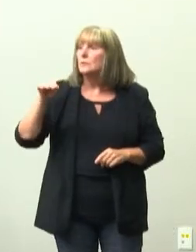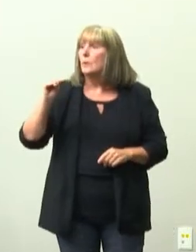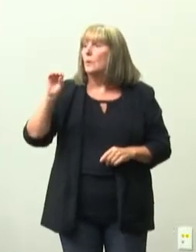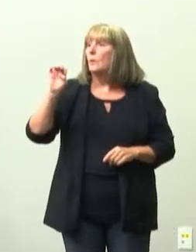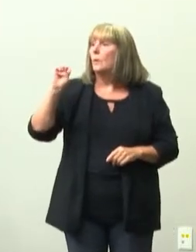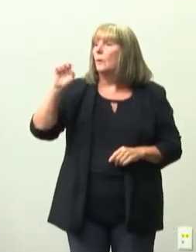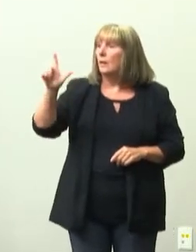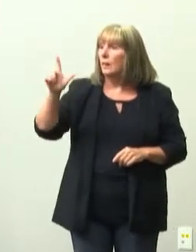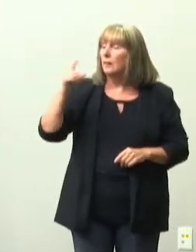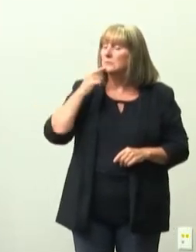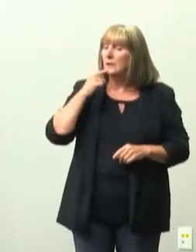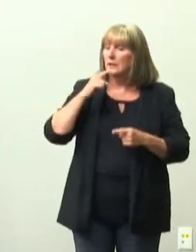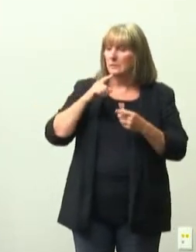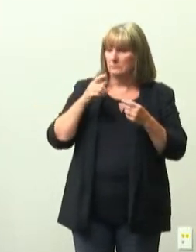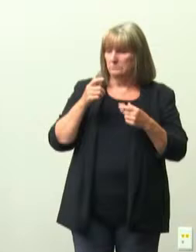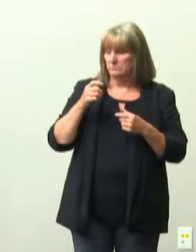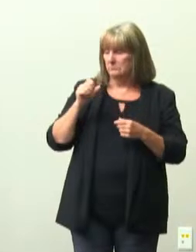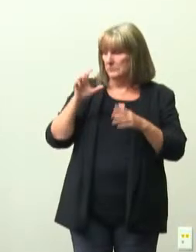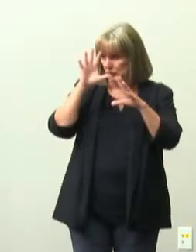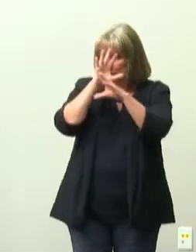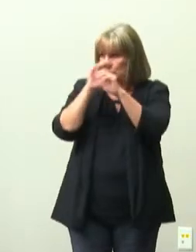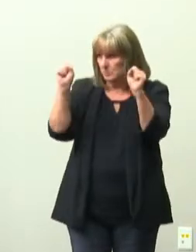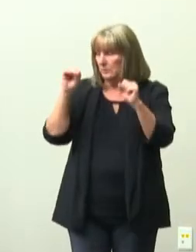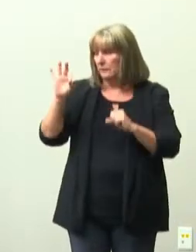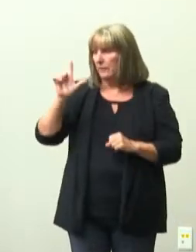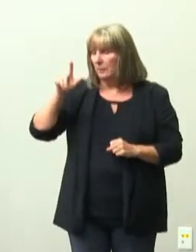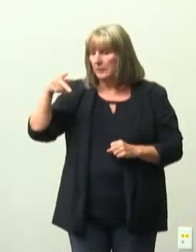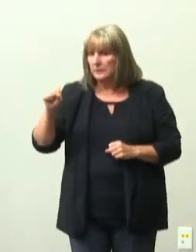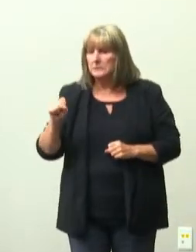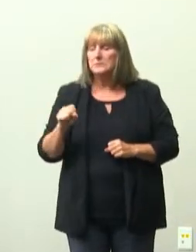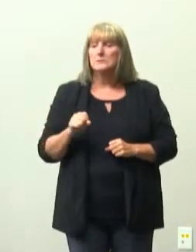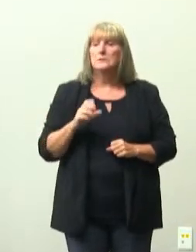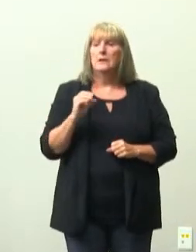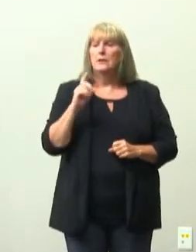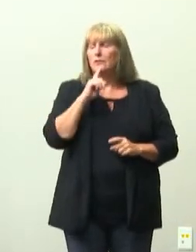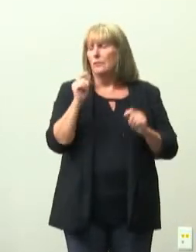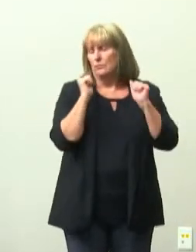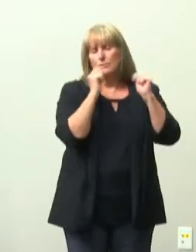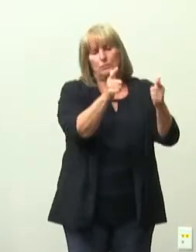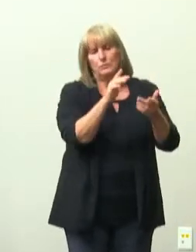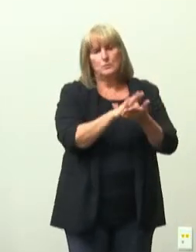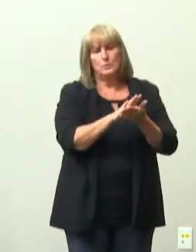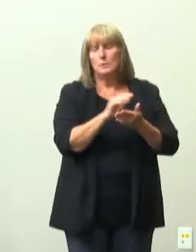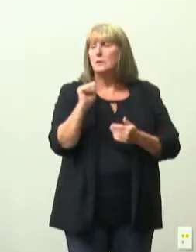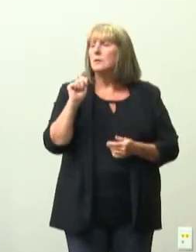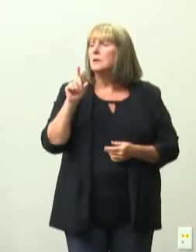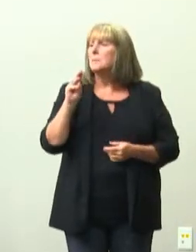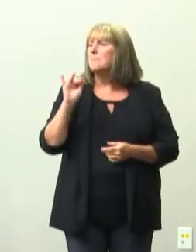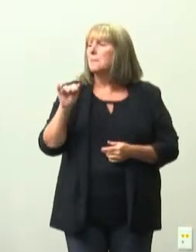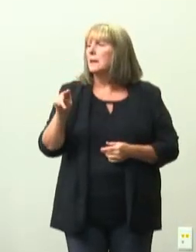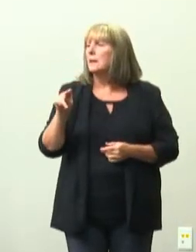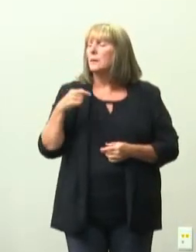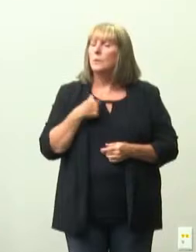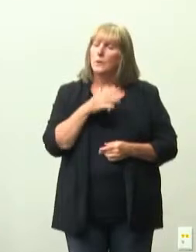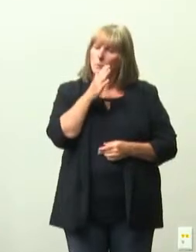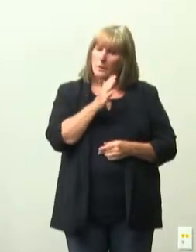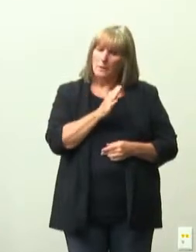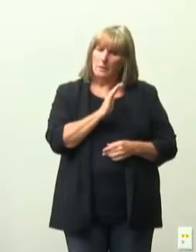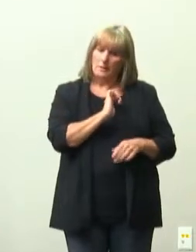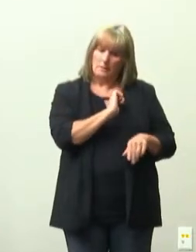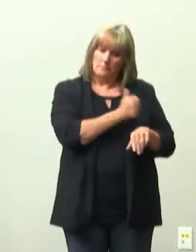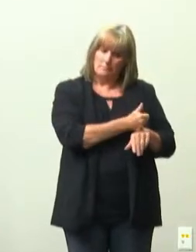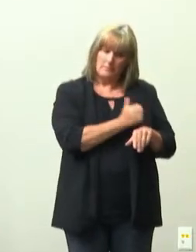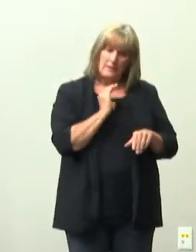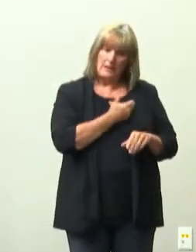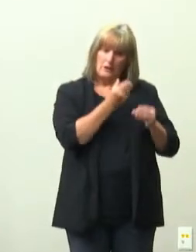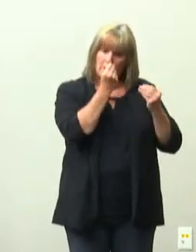we've said to Dr. Joel and their group, and actually to all the school administrators, we're going to base our information